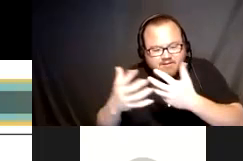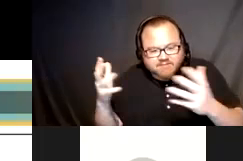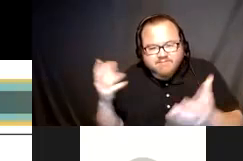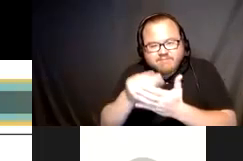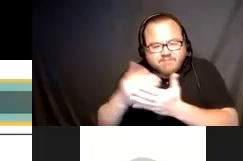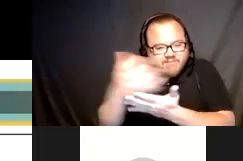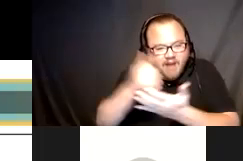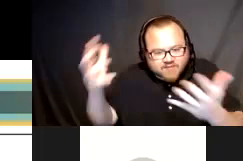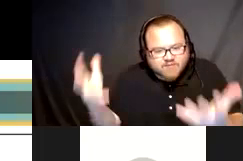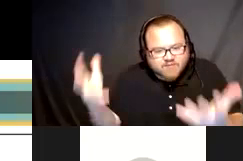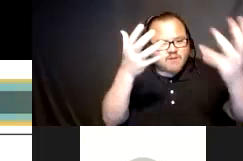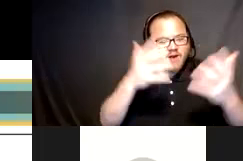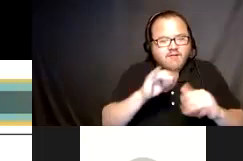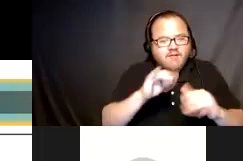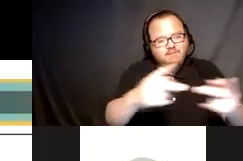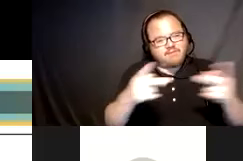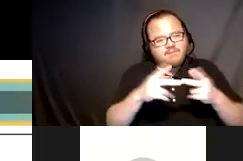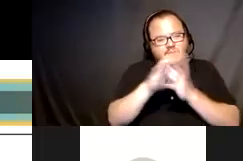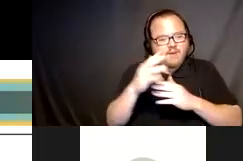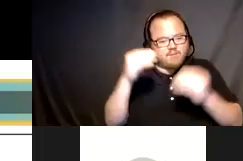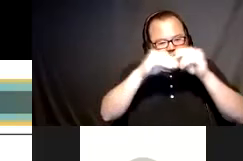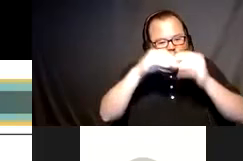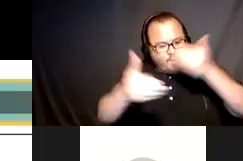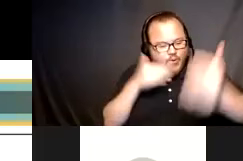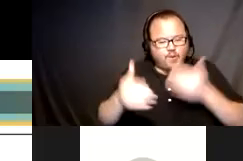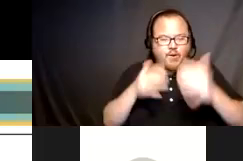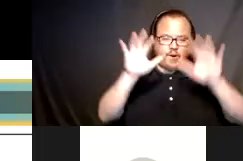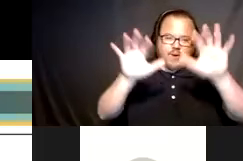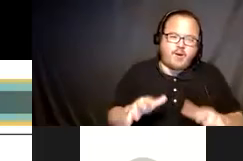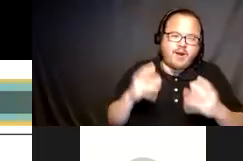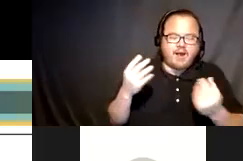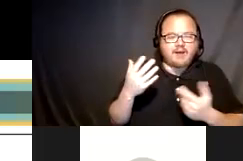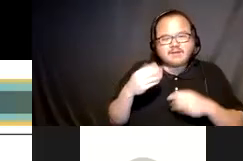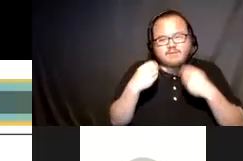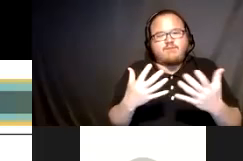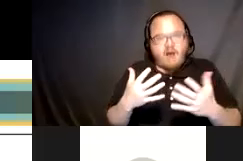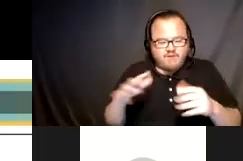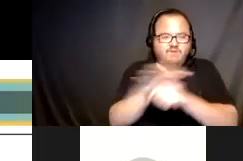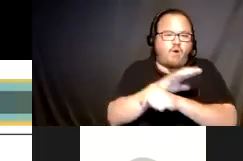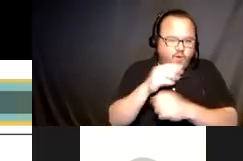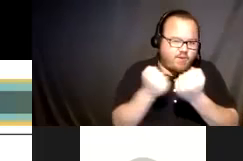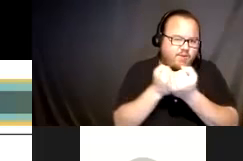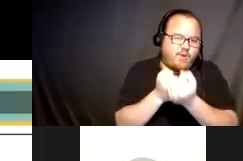really, really welcoming, really awesome, and then just a ton of wraparound supports available within